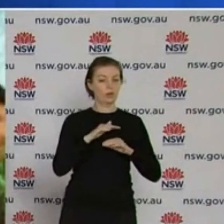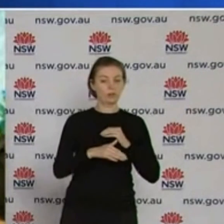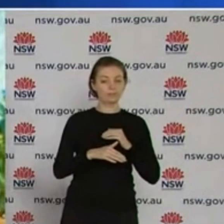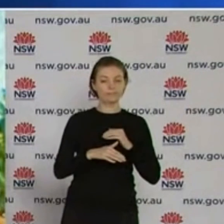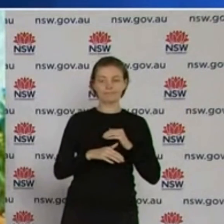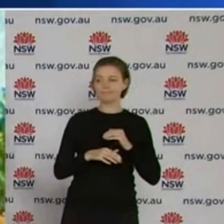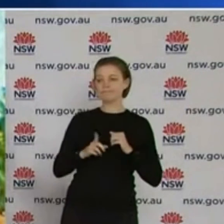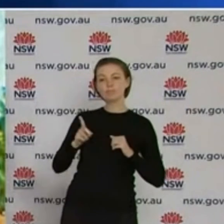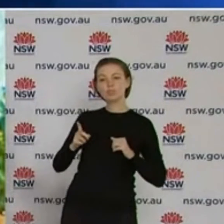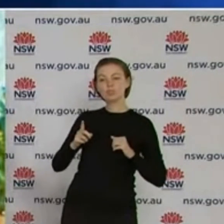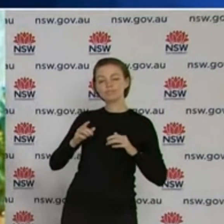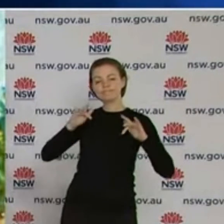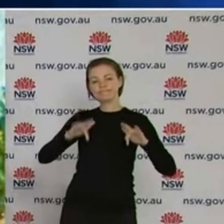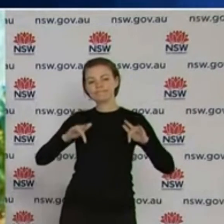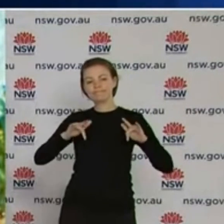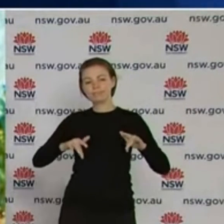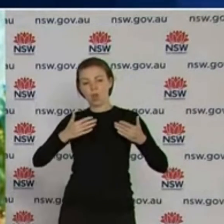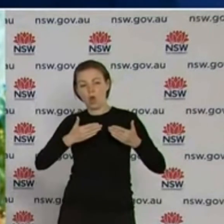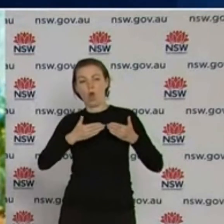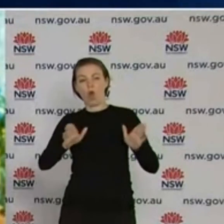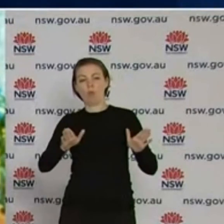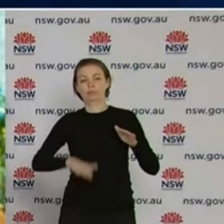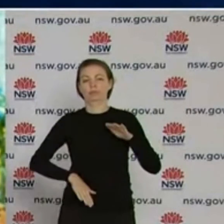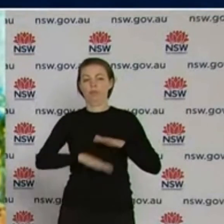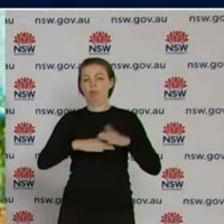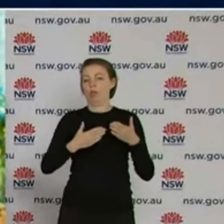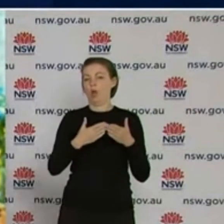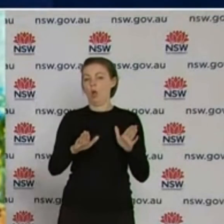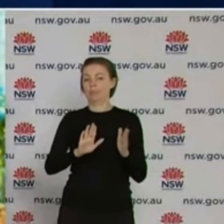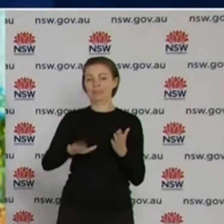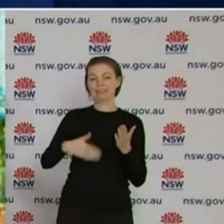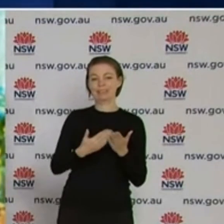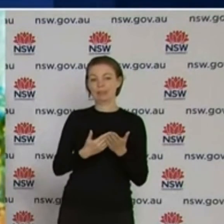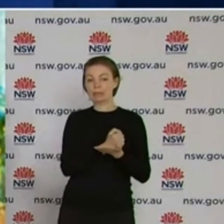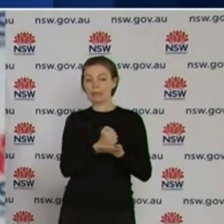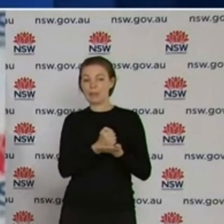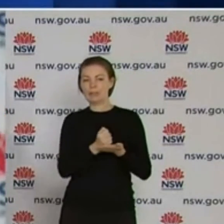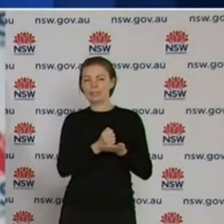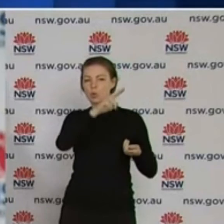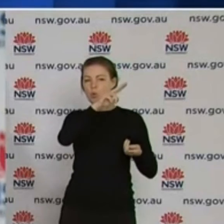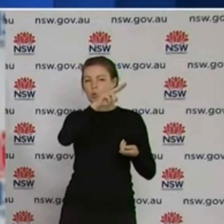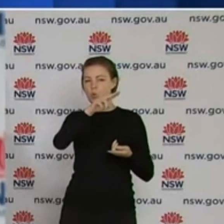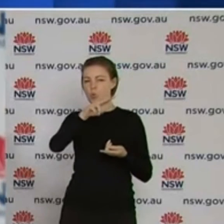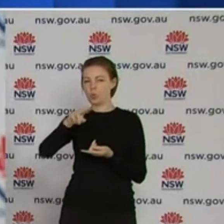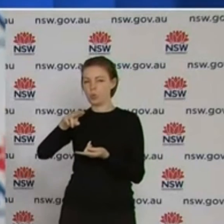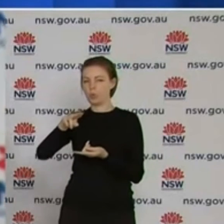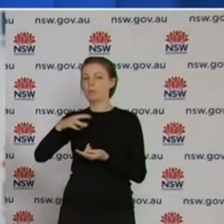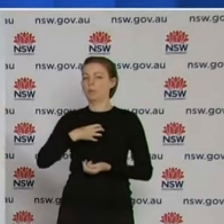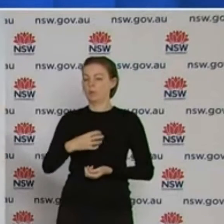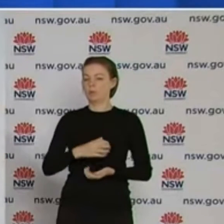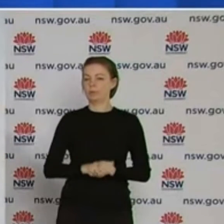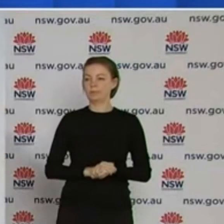reopening. At no point have you ever said, what is the government or health officials considering reasonable case levels? Well, the Doherty